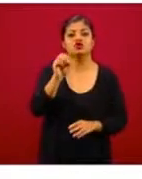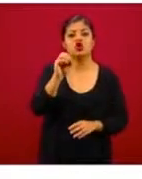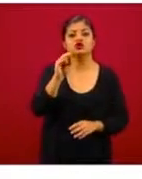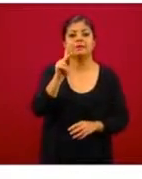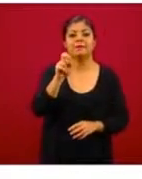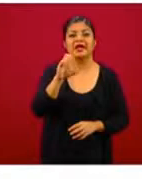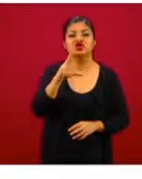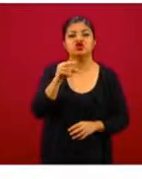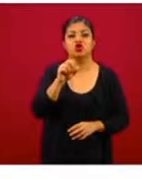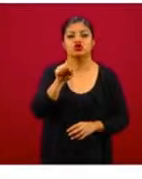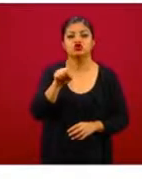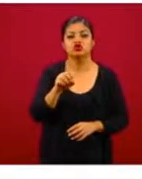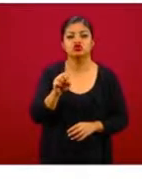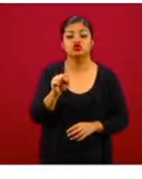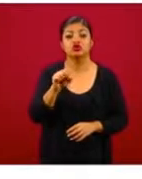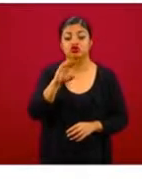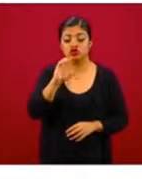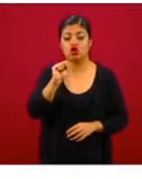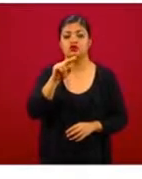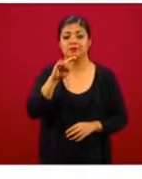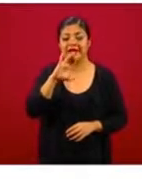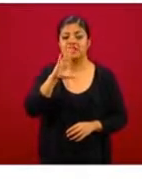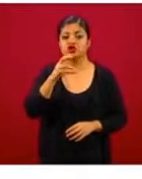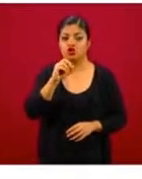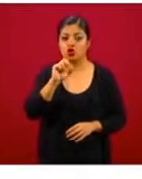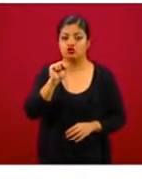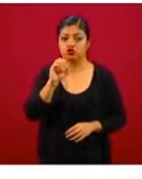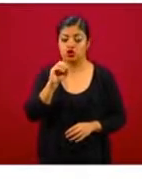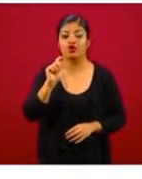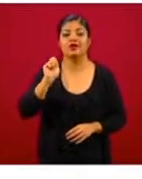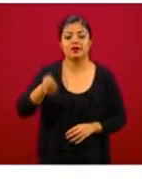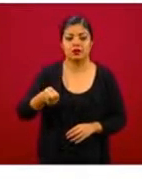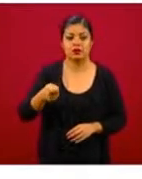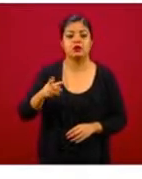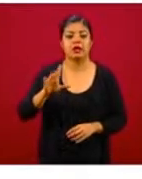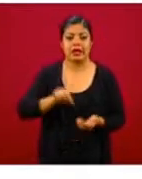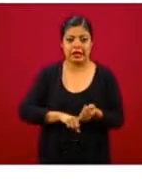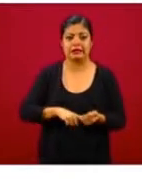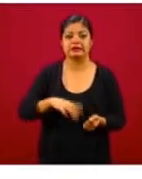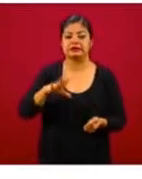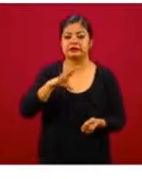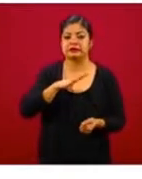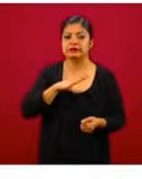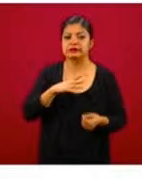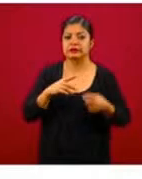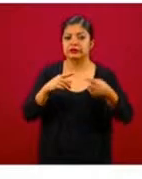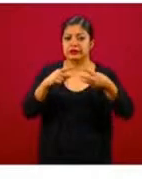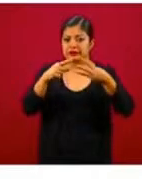of COVID-19, and considered a suspected case, somebody has to develop,